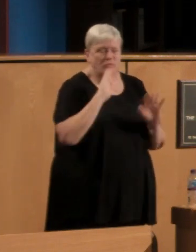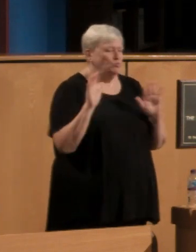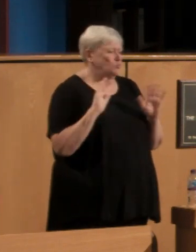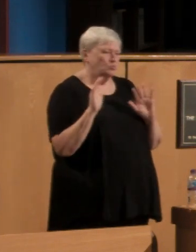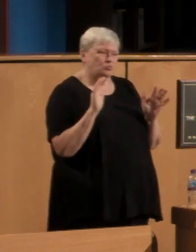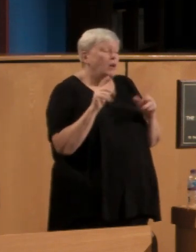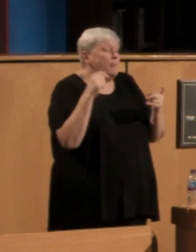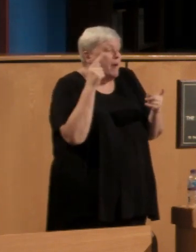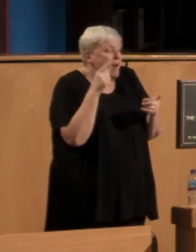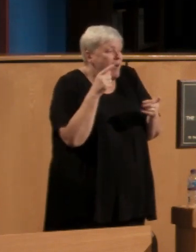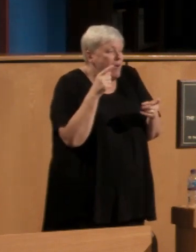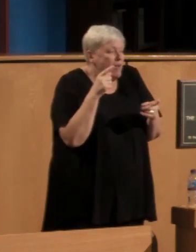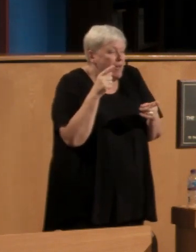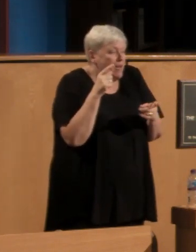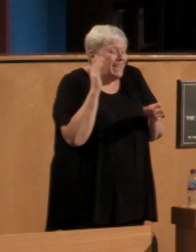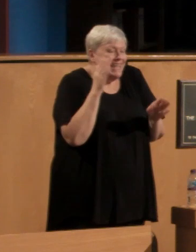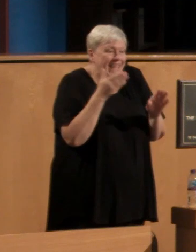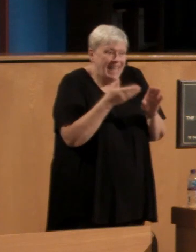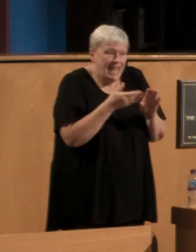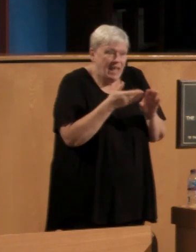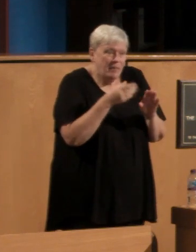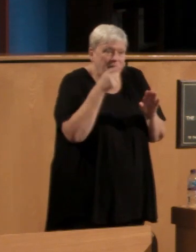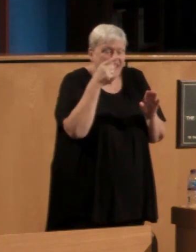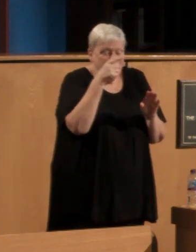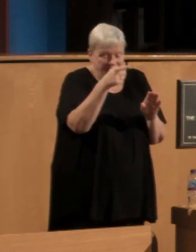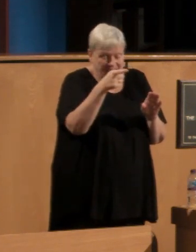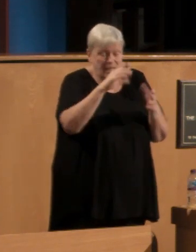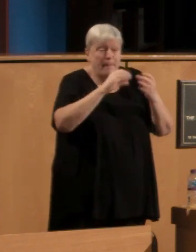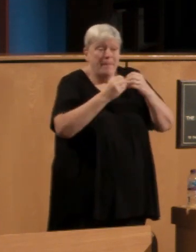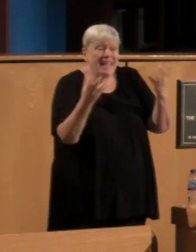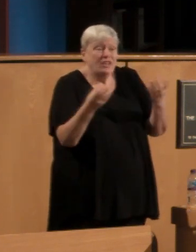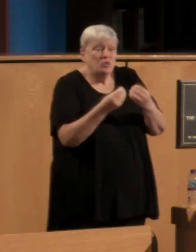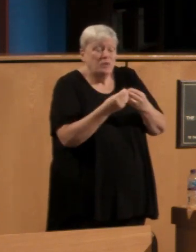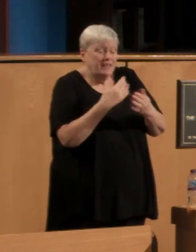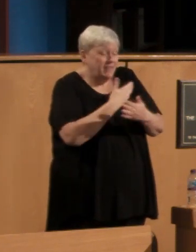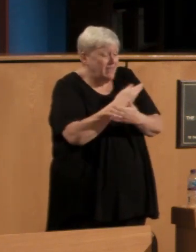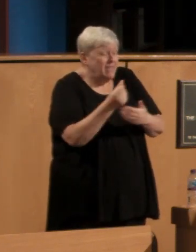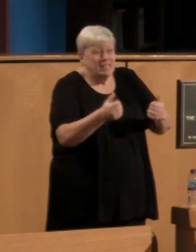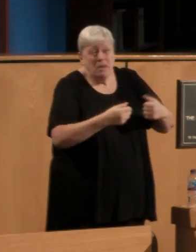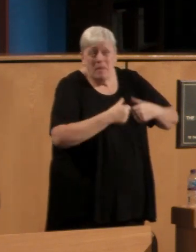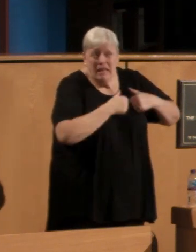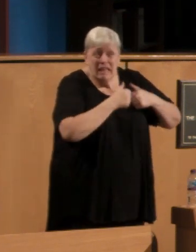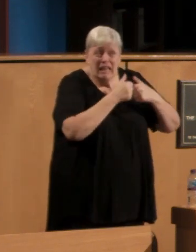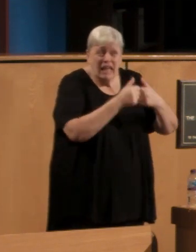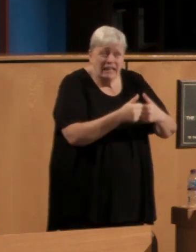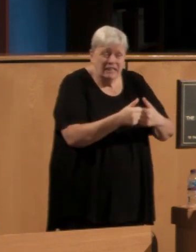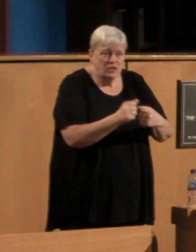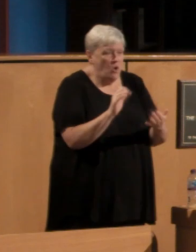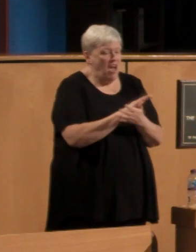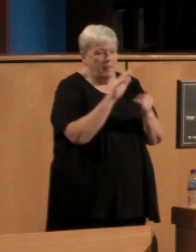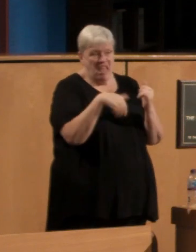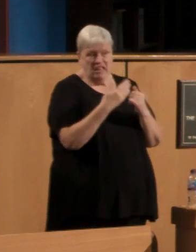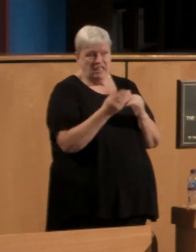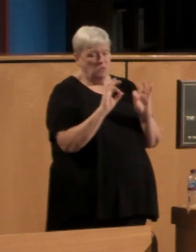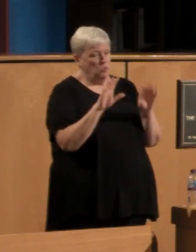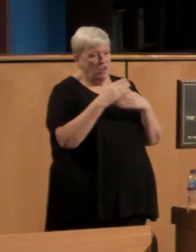of work, but there's definitely the aim of saying this is made with some level of kindness, even if there's no happy ending,